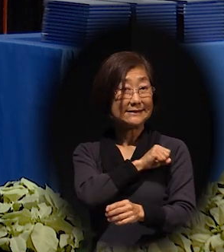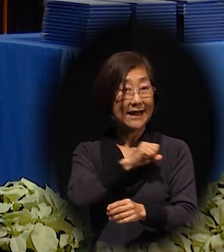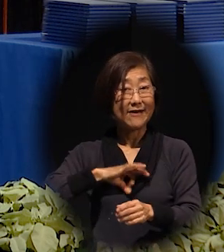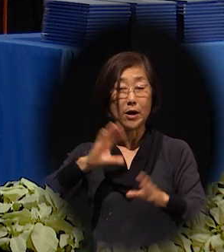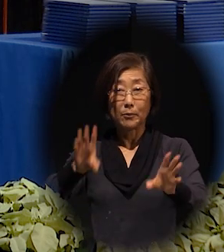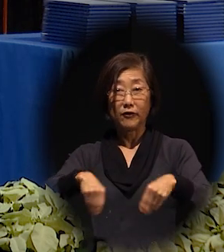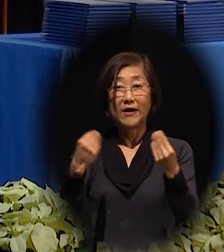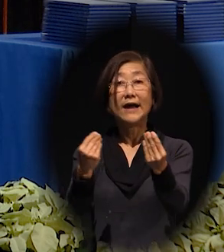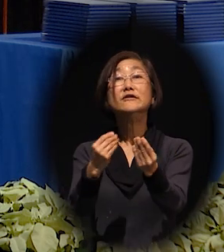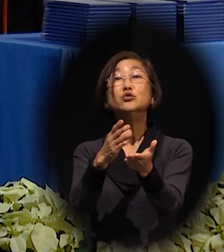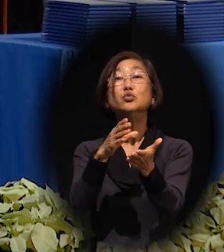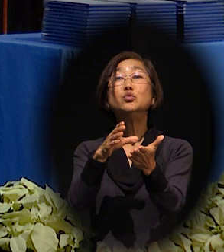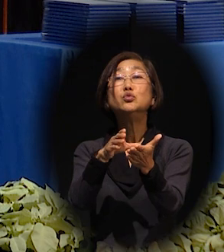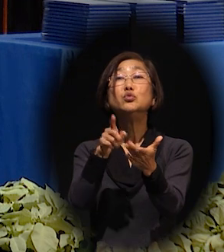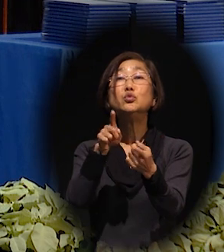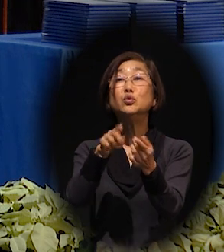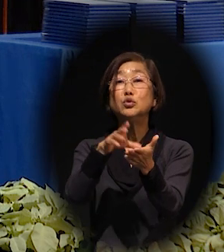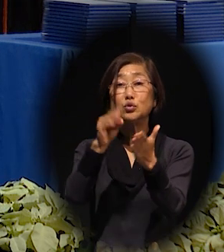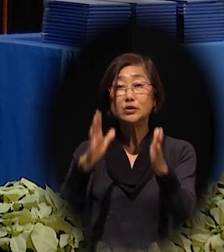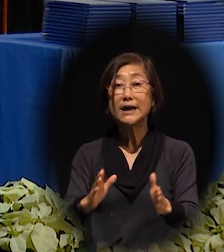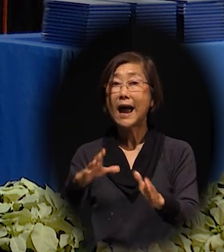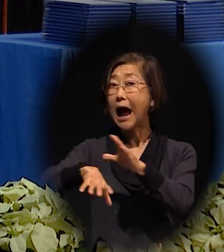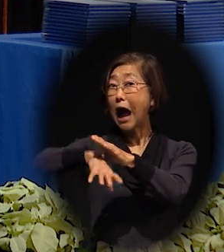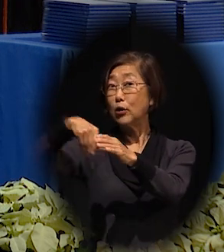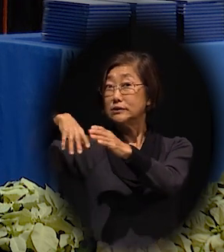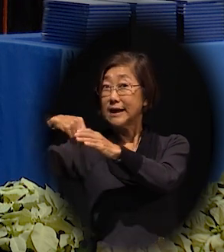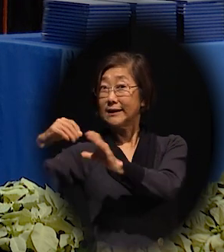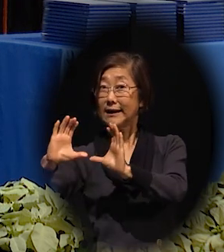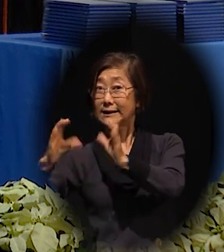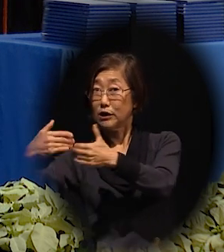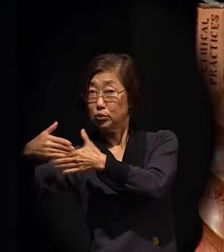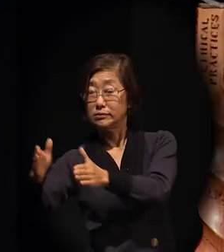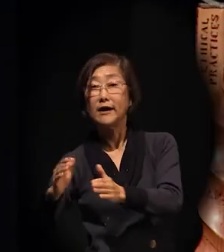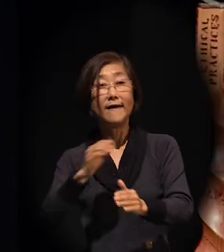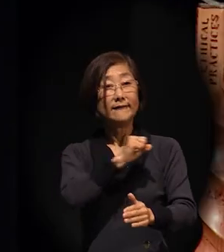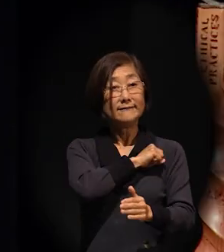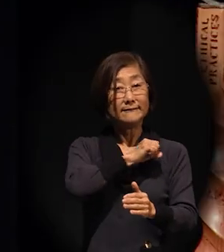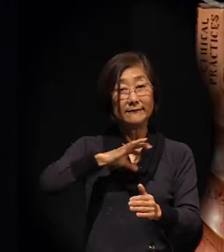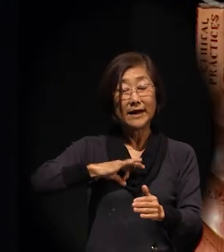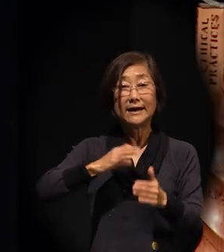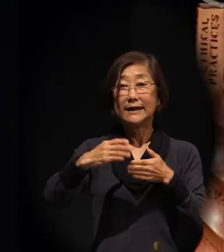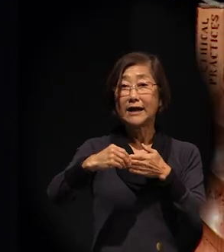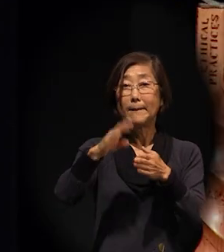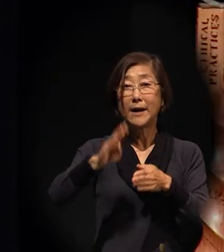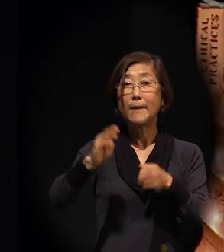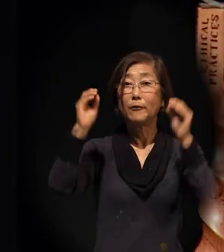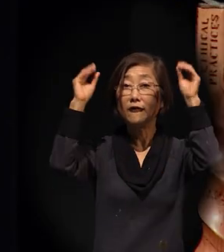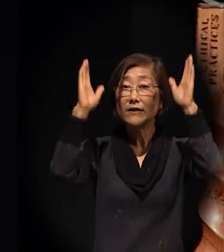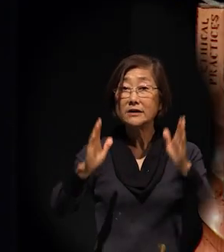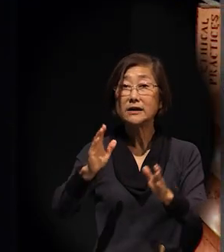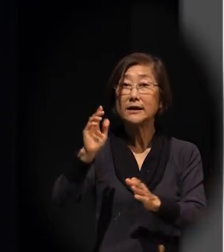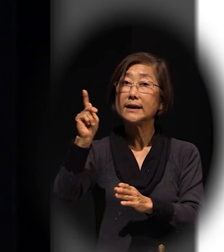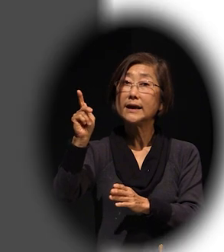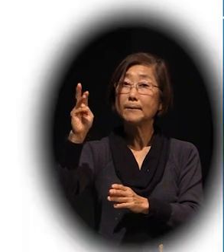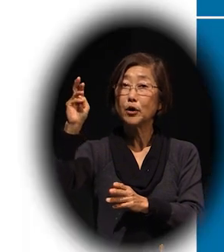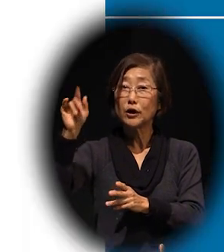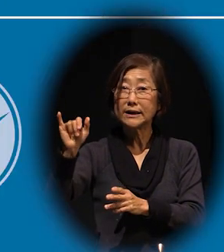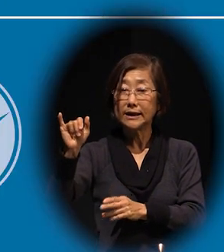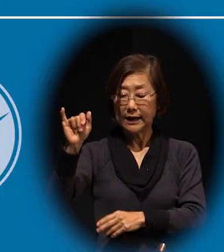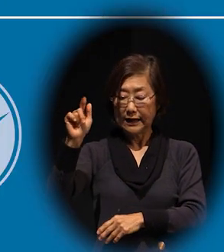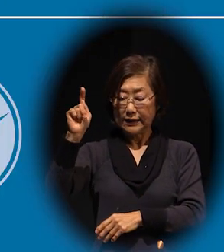who provide support to students outside the classroom. The faculty members are led by